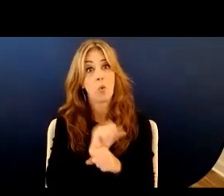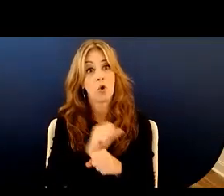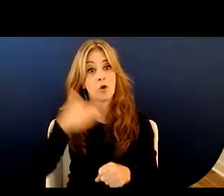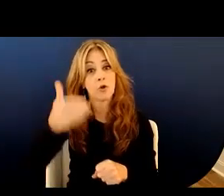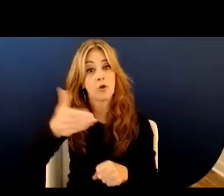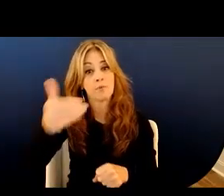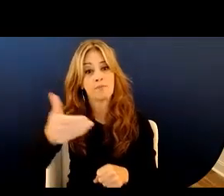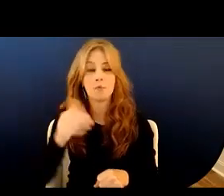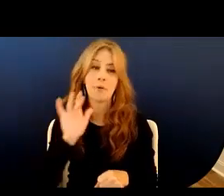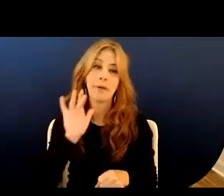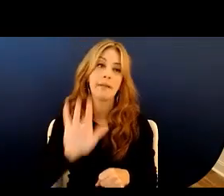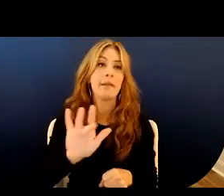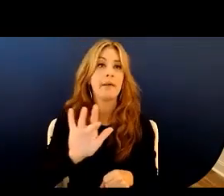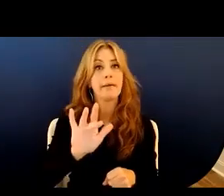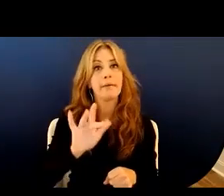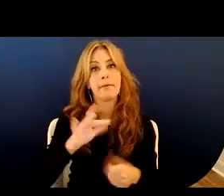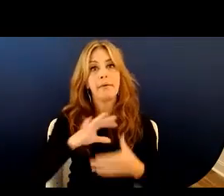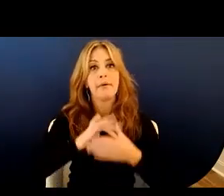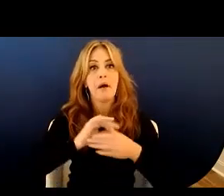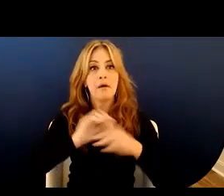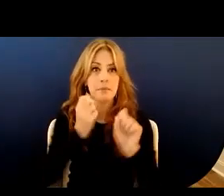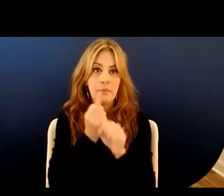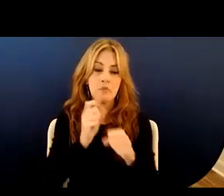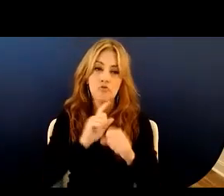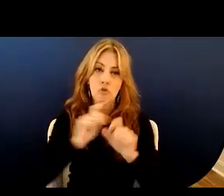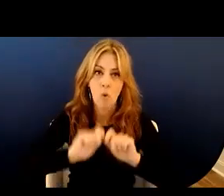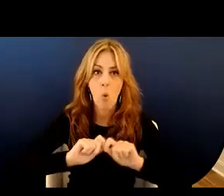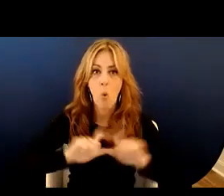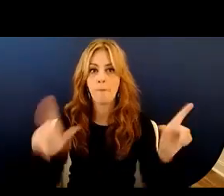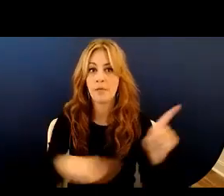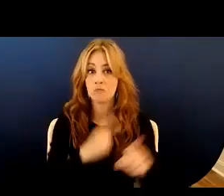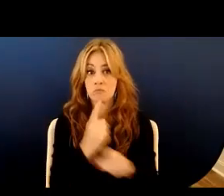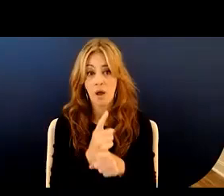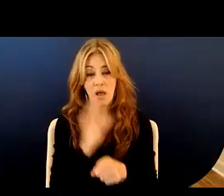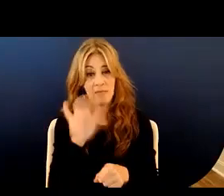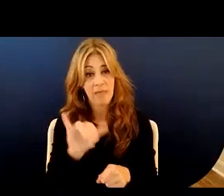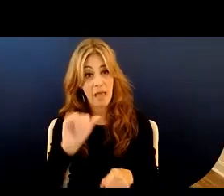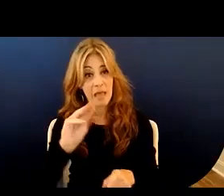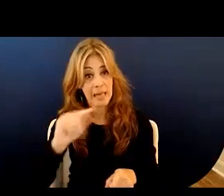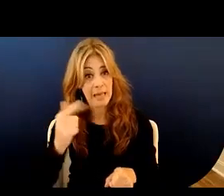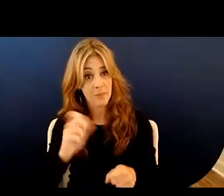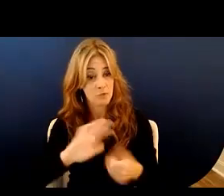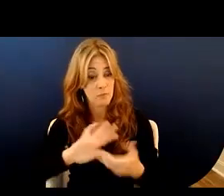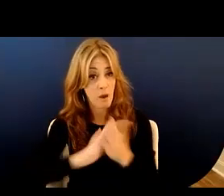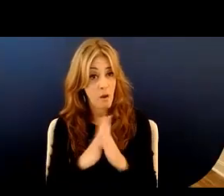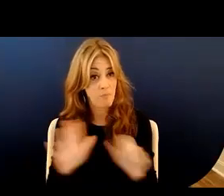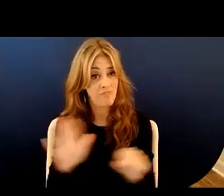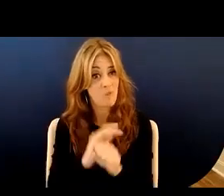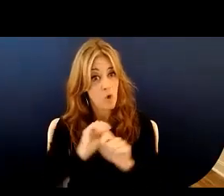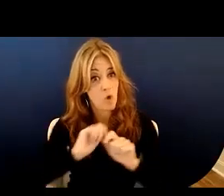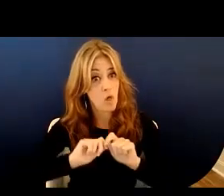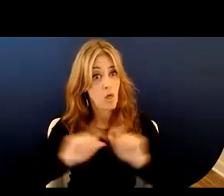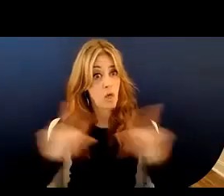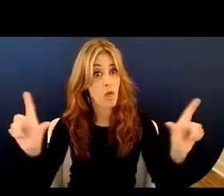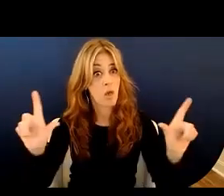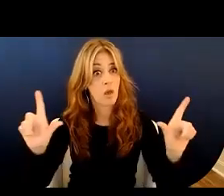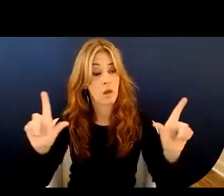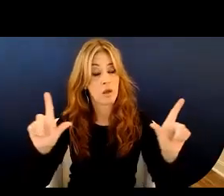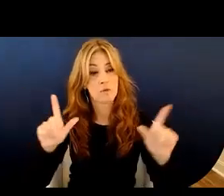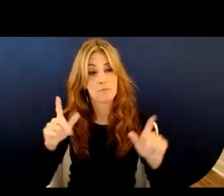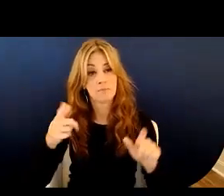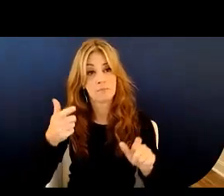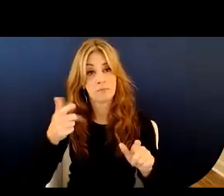content box, make sure it opens. Is the image going full size? Are the graphs expanding to